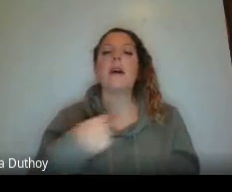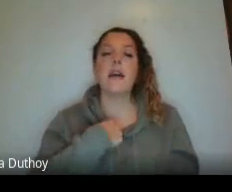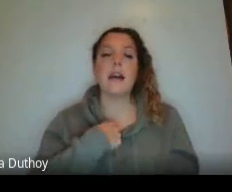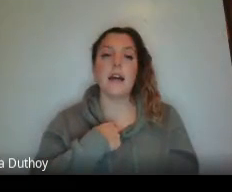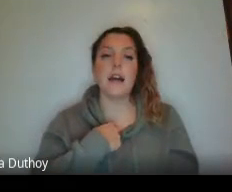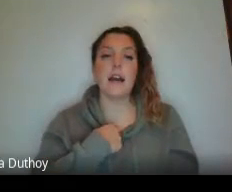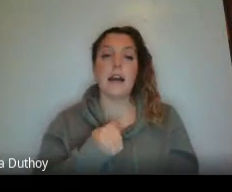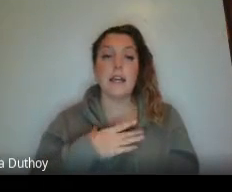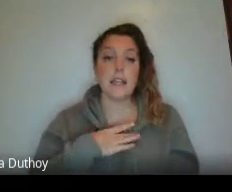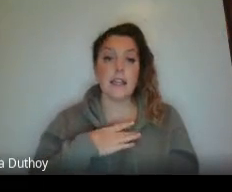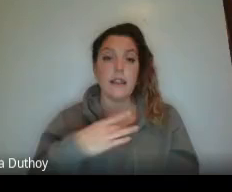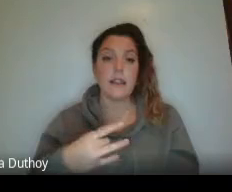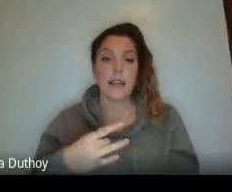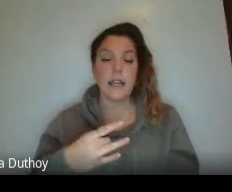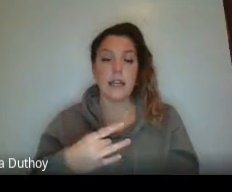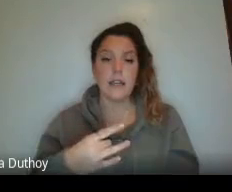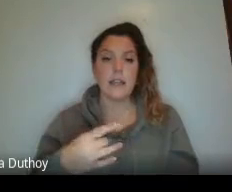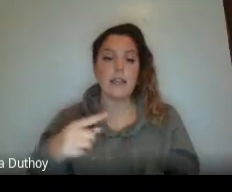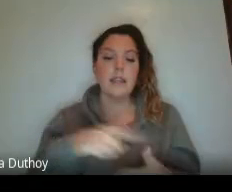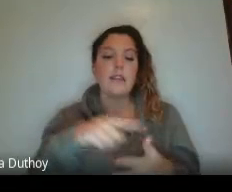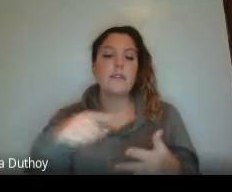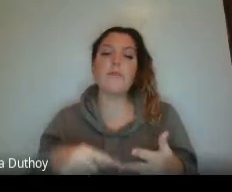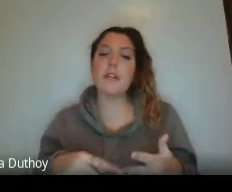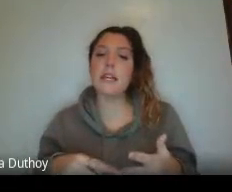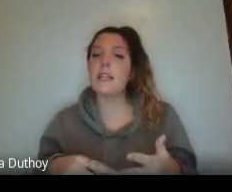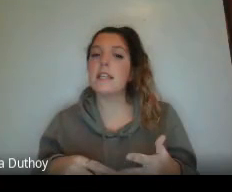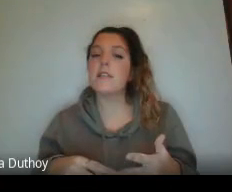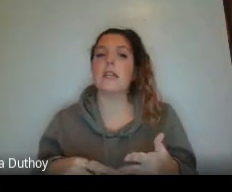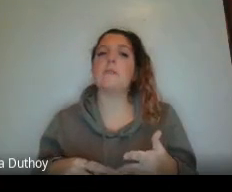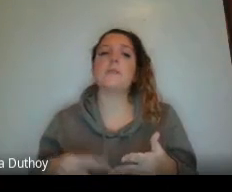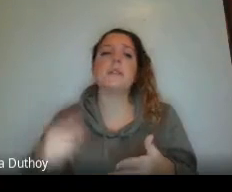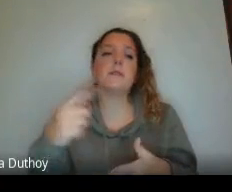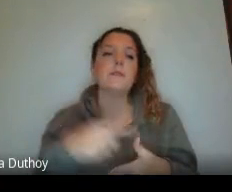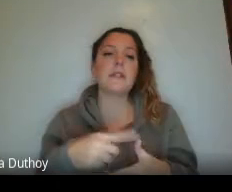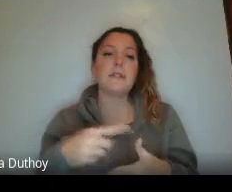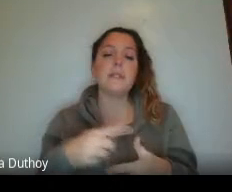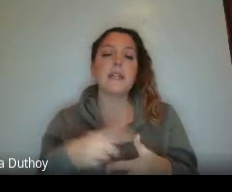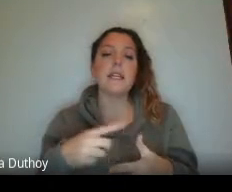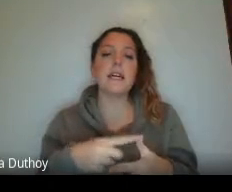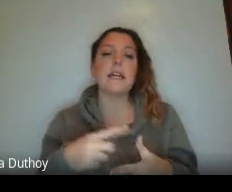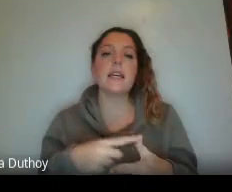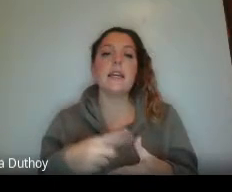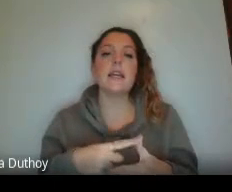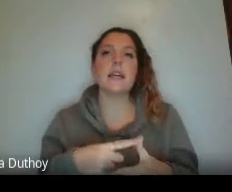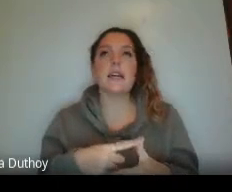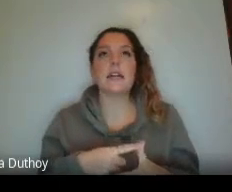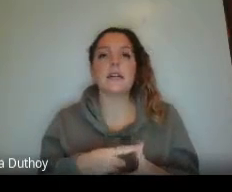So I like 3 different animals. The first one I